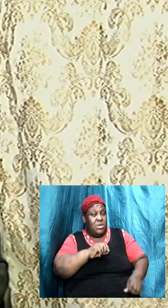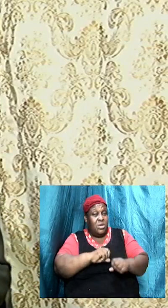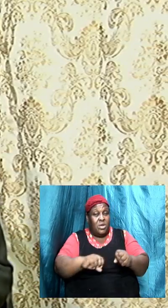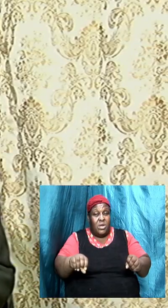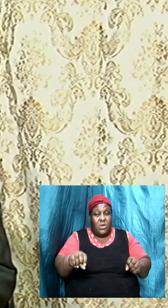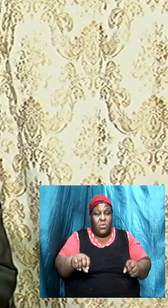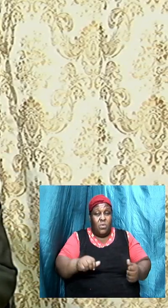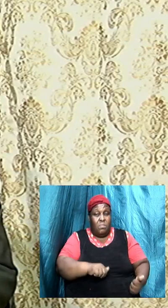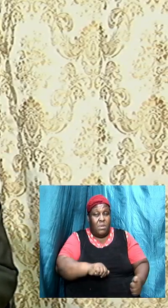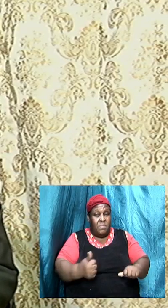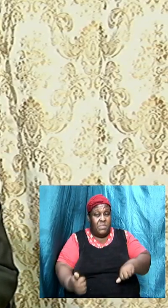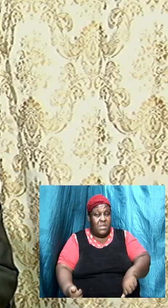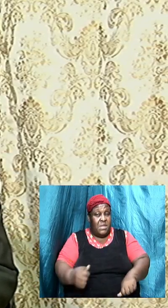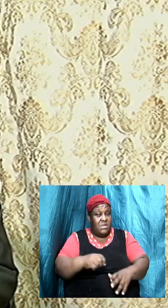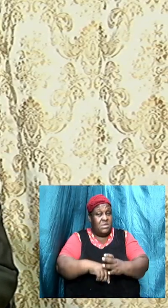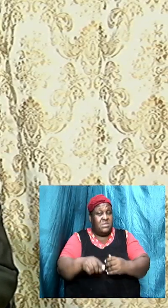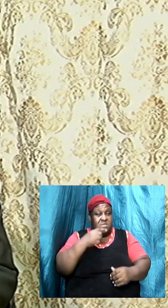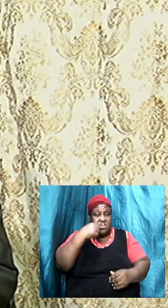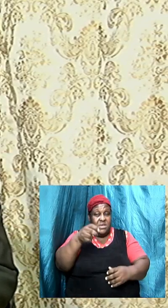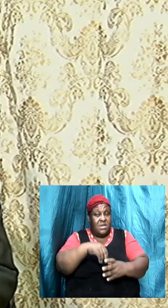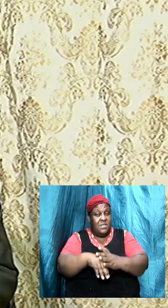in the name of Jesus Christ.